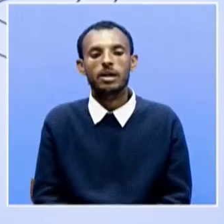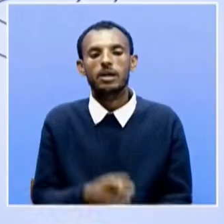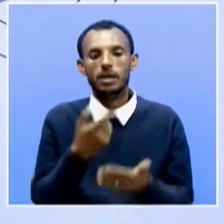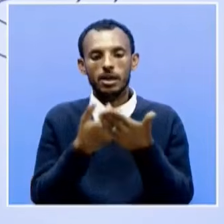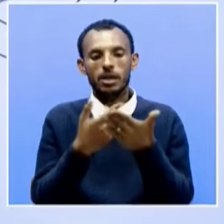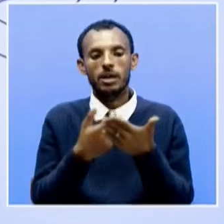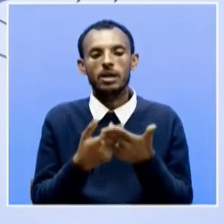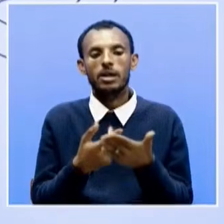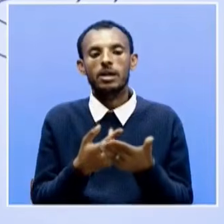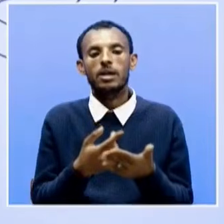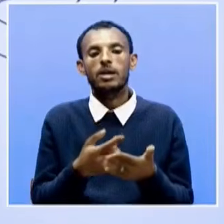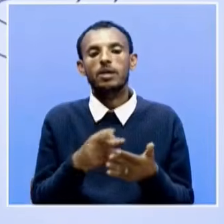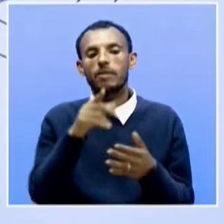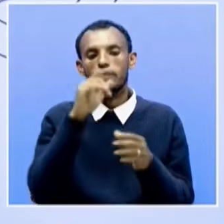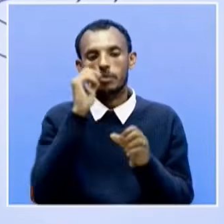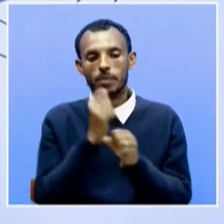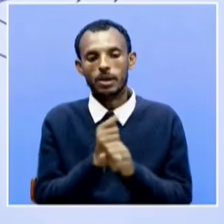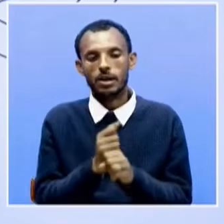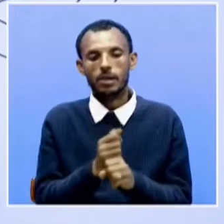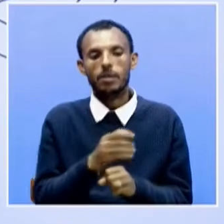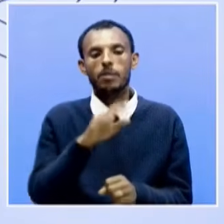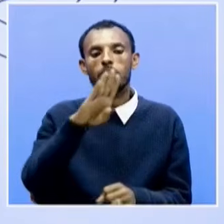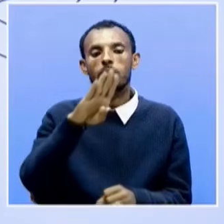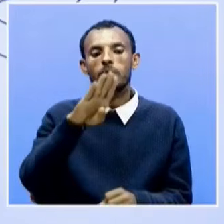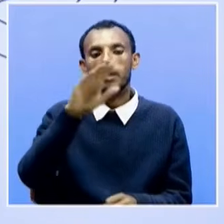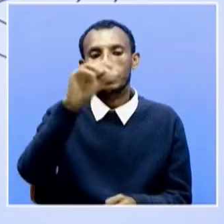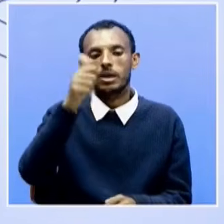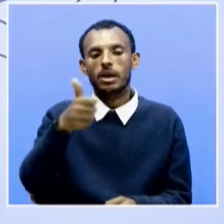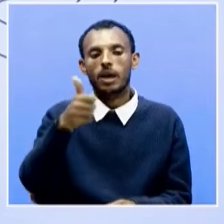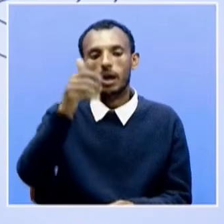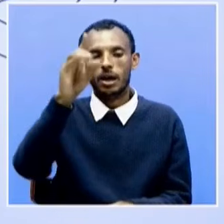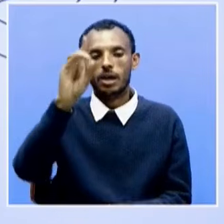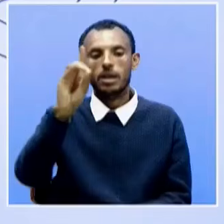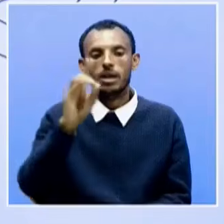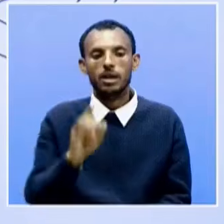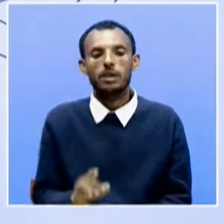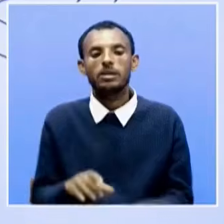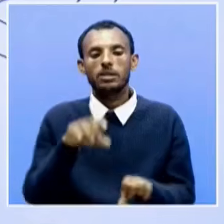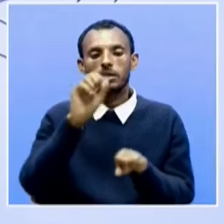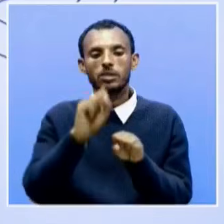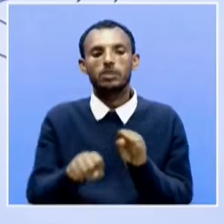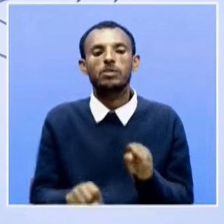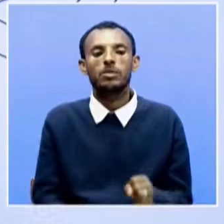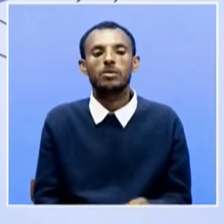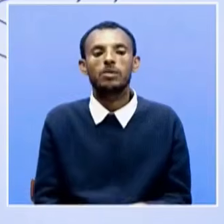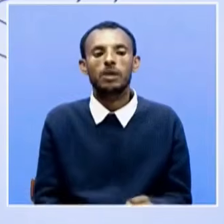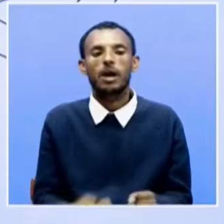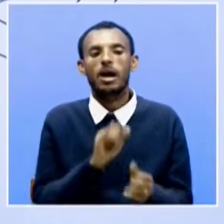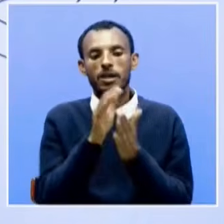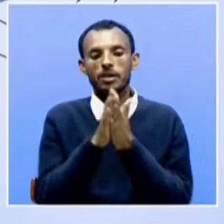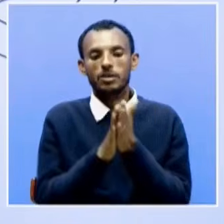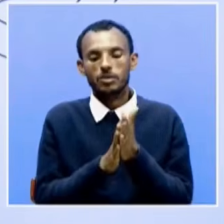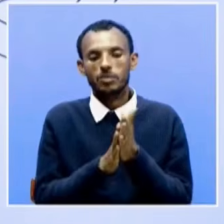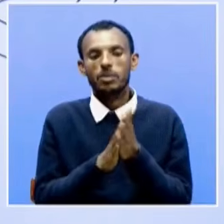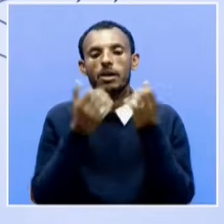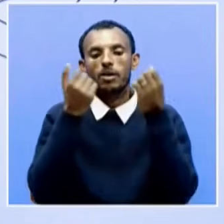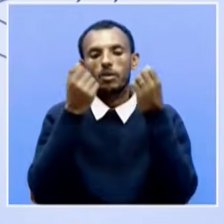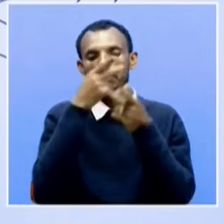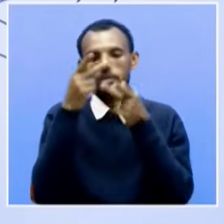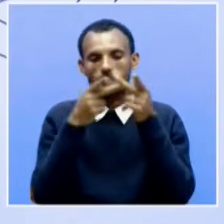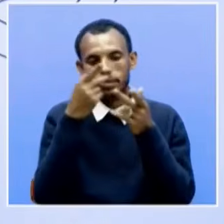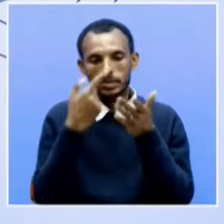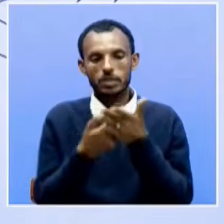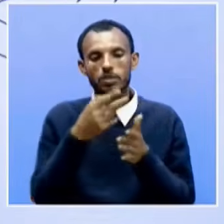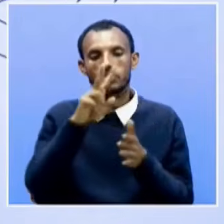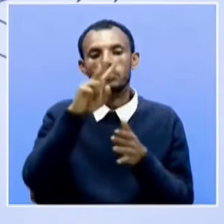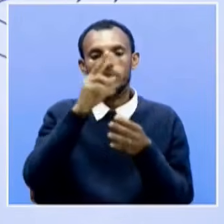here you have to make BAD. Nice. So I need you to critically observe these two